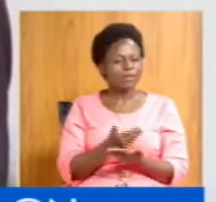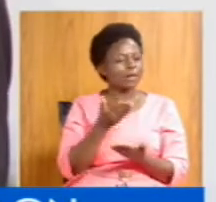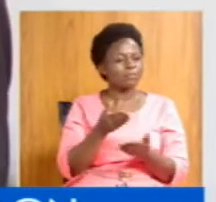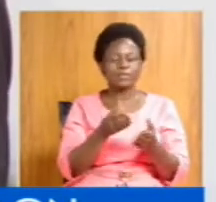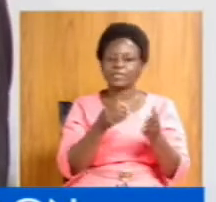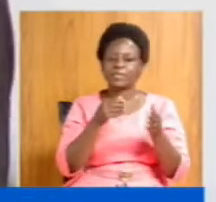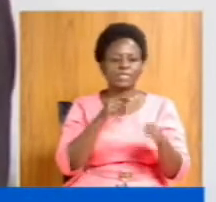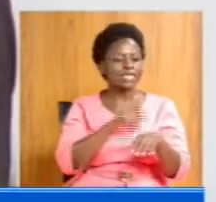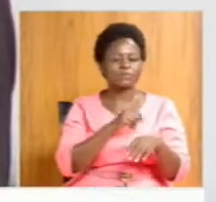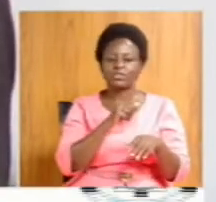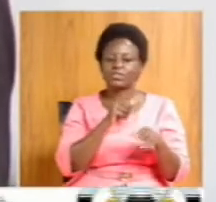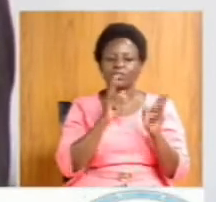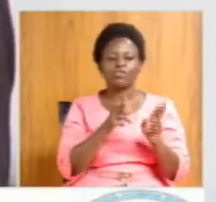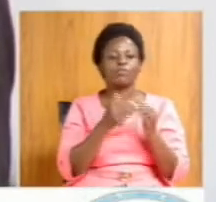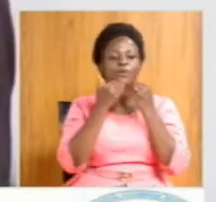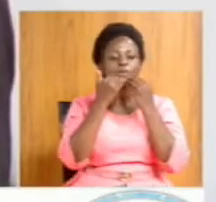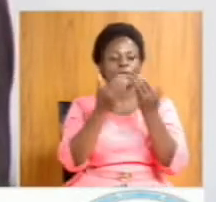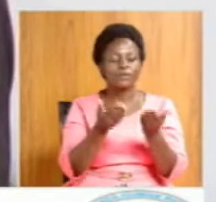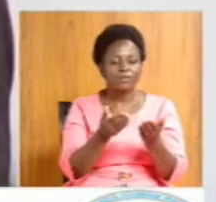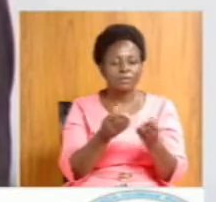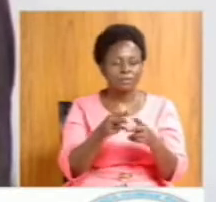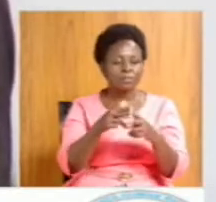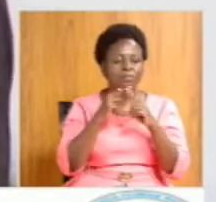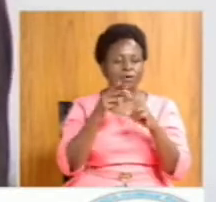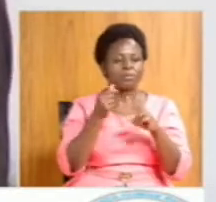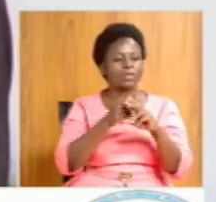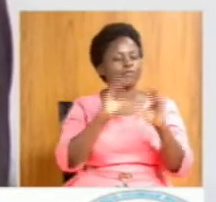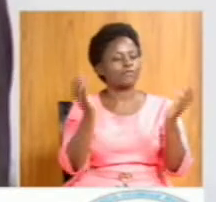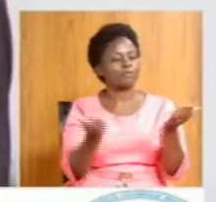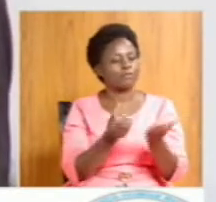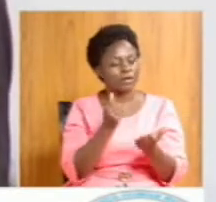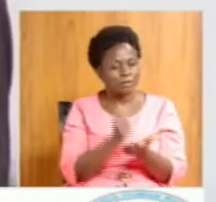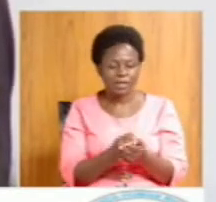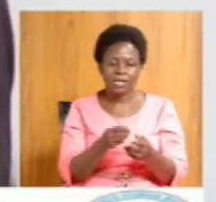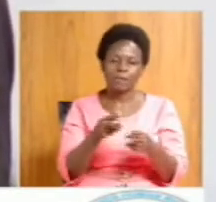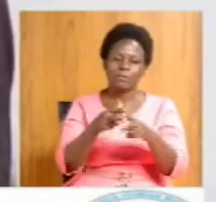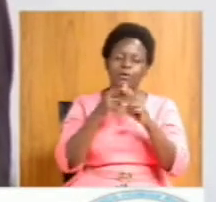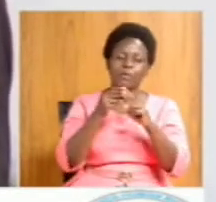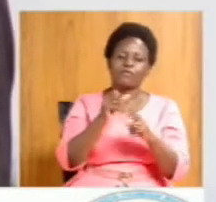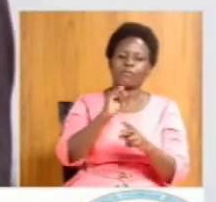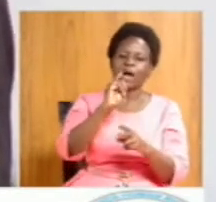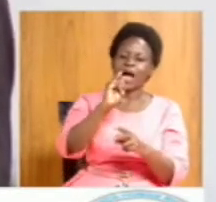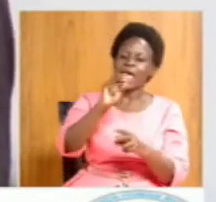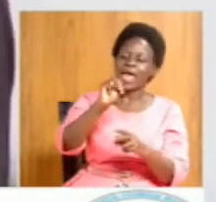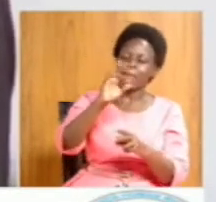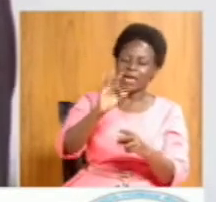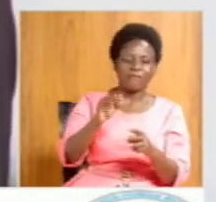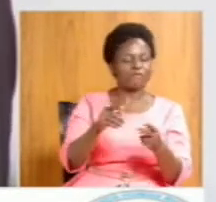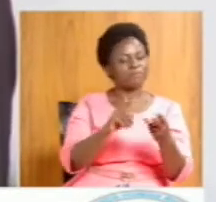times we had to borrow money from the world bank we had to borrow money from the IMF we had to borrow money from